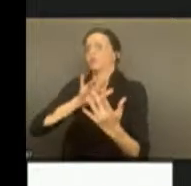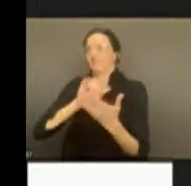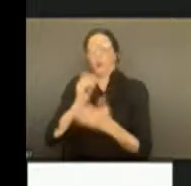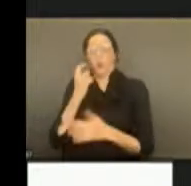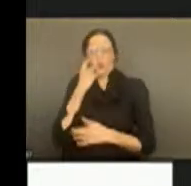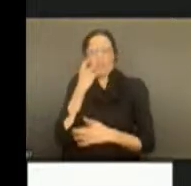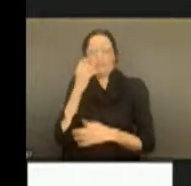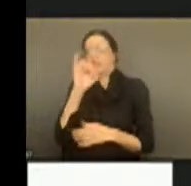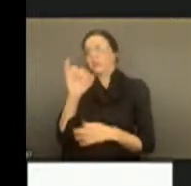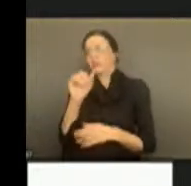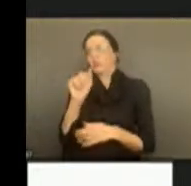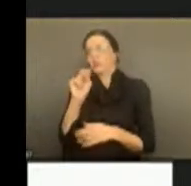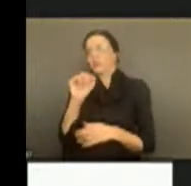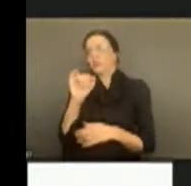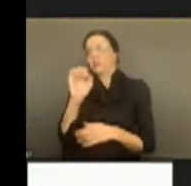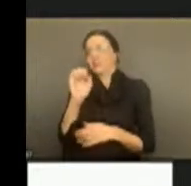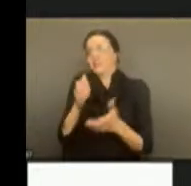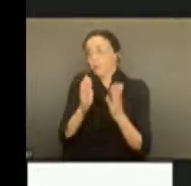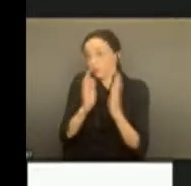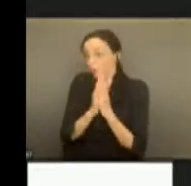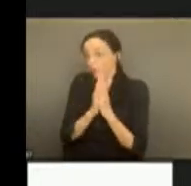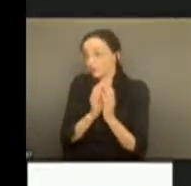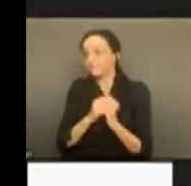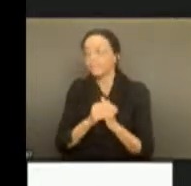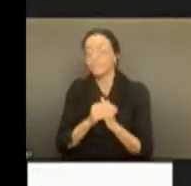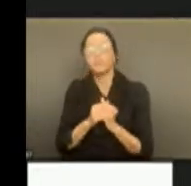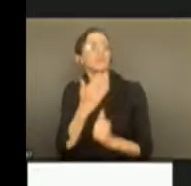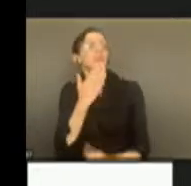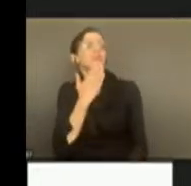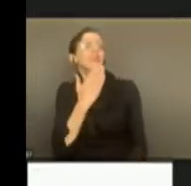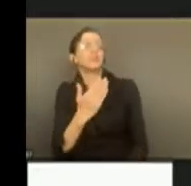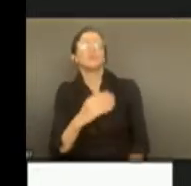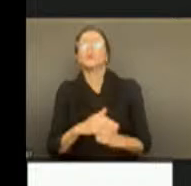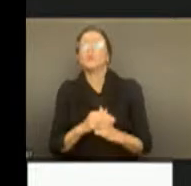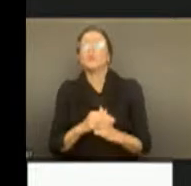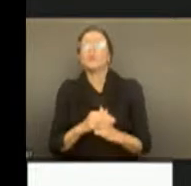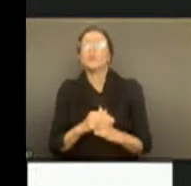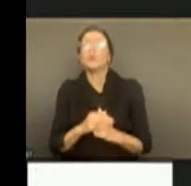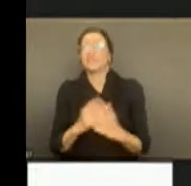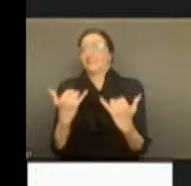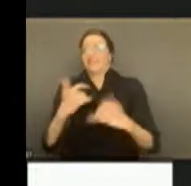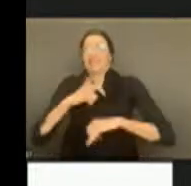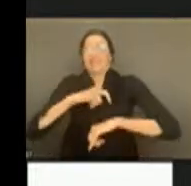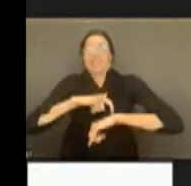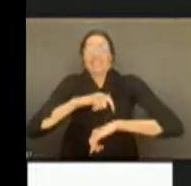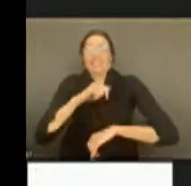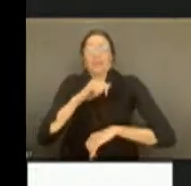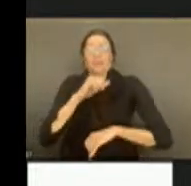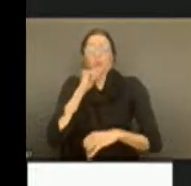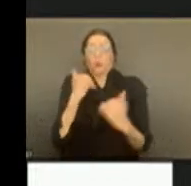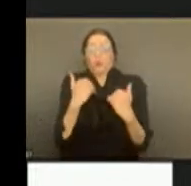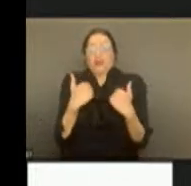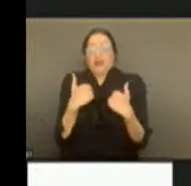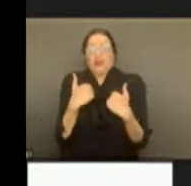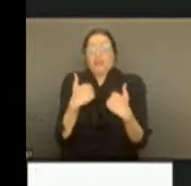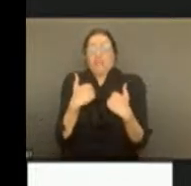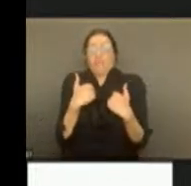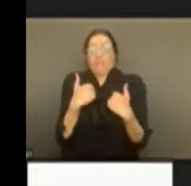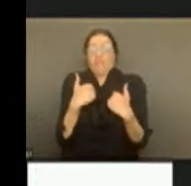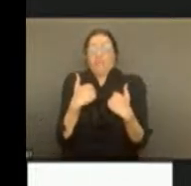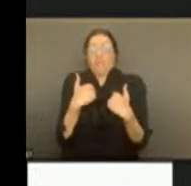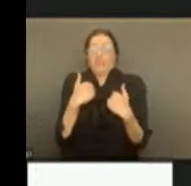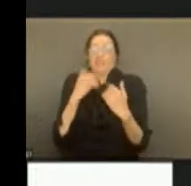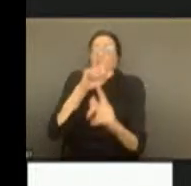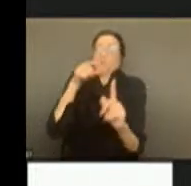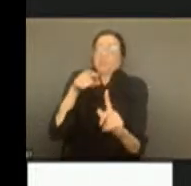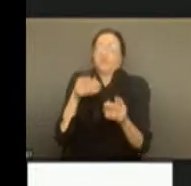Thanks, Genevieve. At this time, we don't currently have a specific way of communicating directly with the Thrive 305 process, with the exception of the